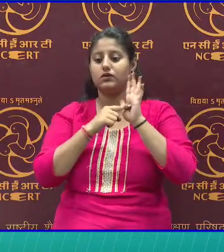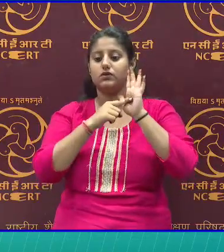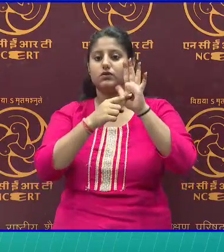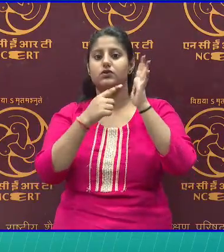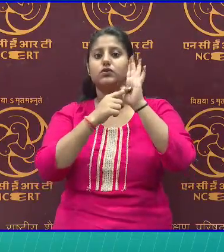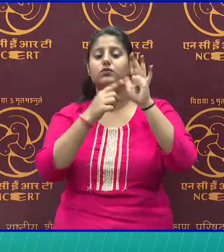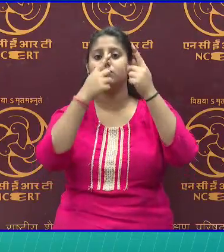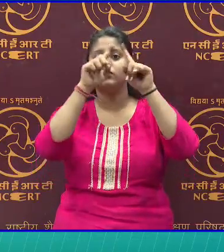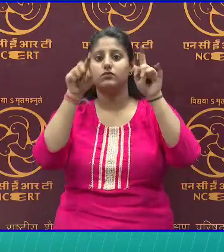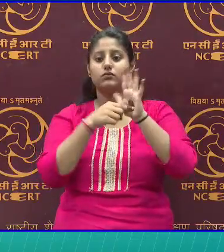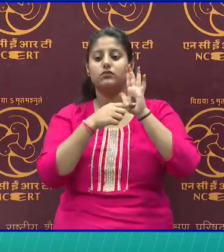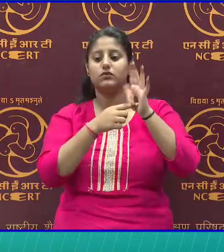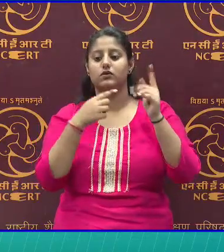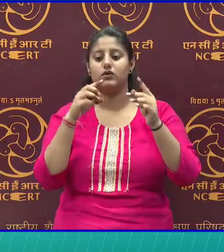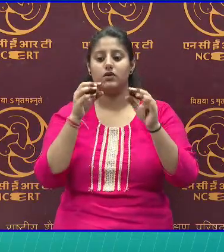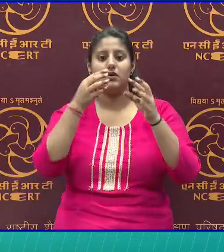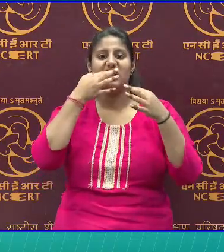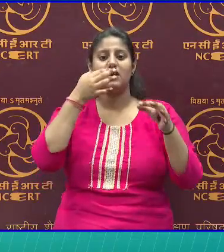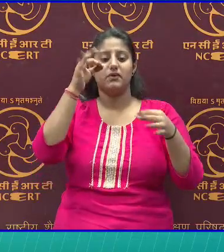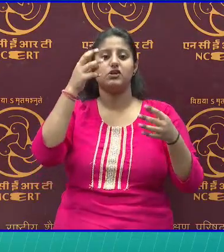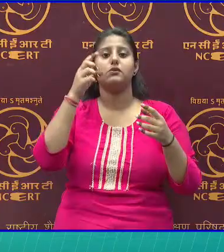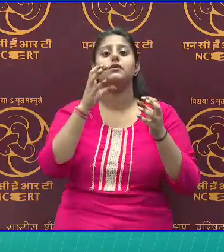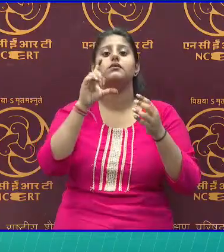food items on page 77. Yeah.